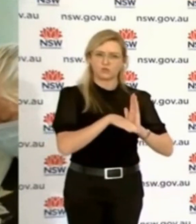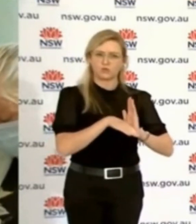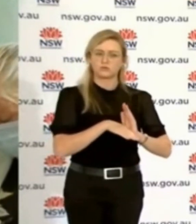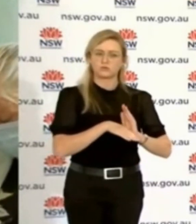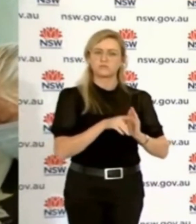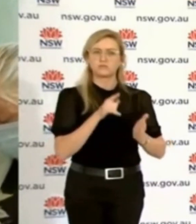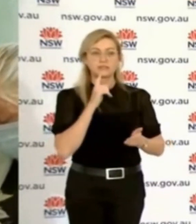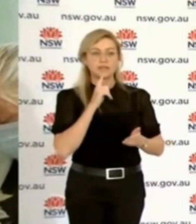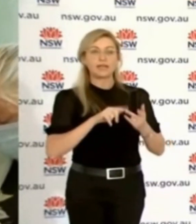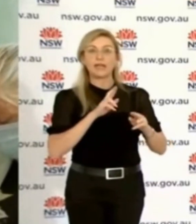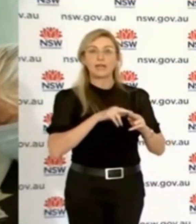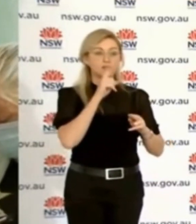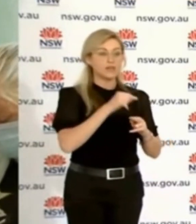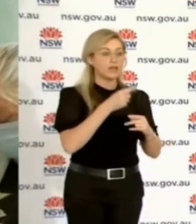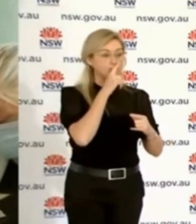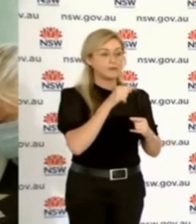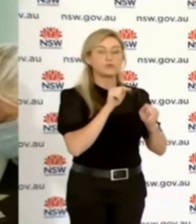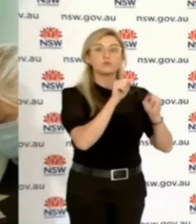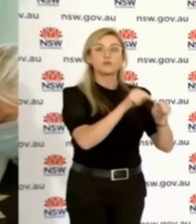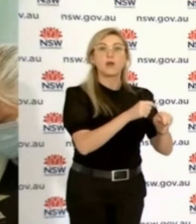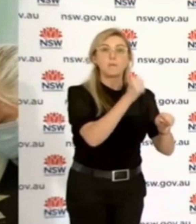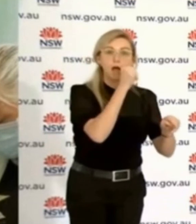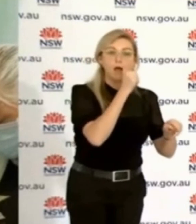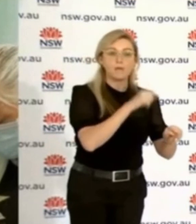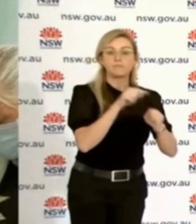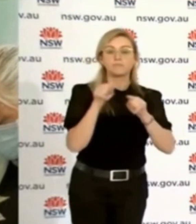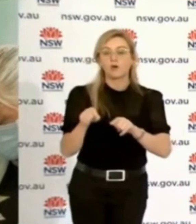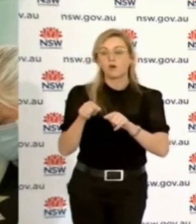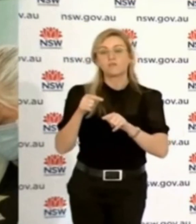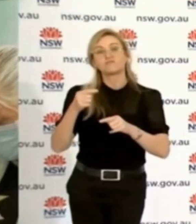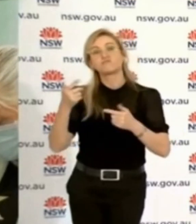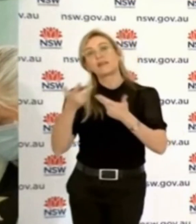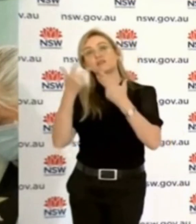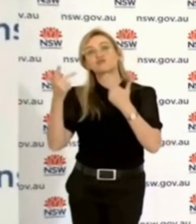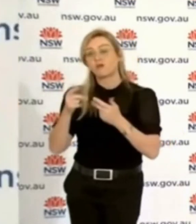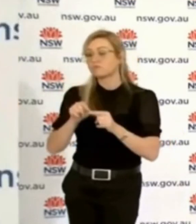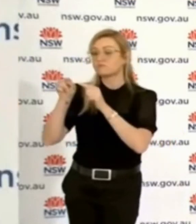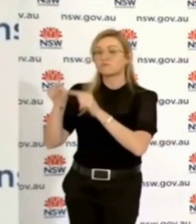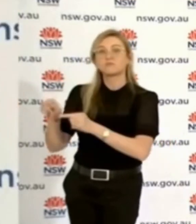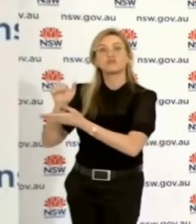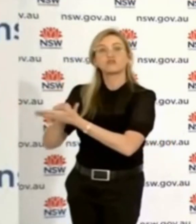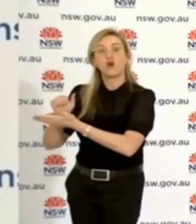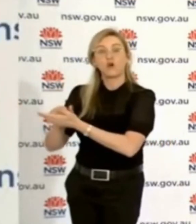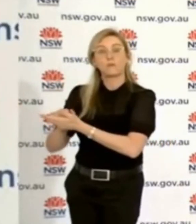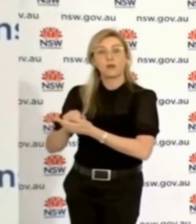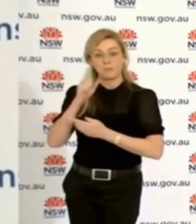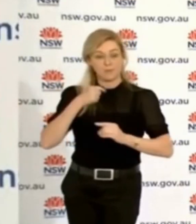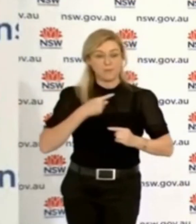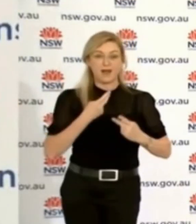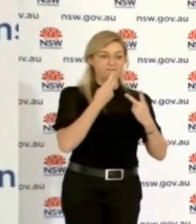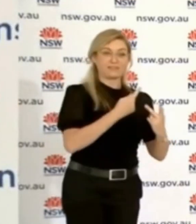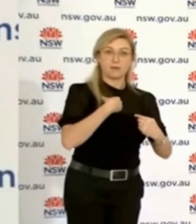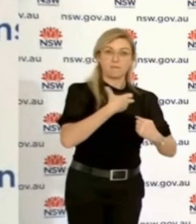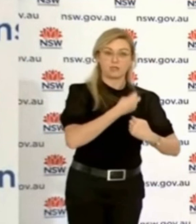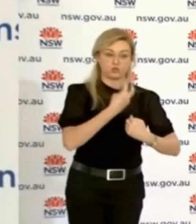need to be vaccinated. What about the people who work in all these venues? Yes. So all the people in these venues need to be vaccinated. And